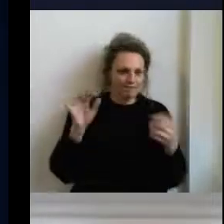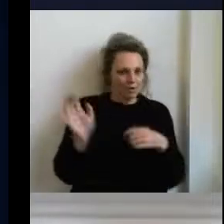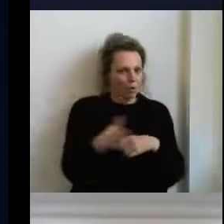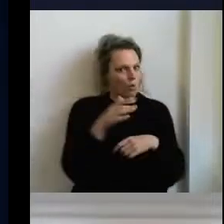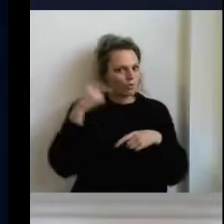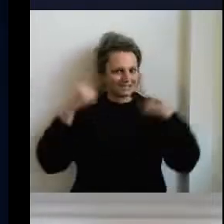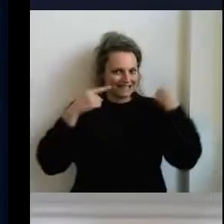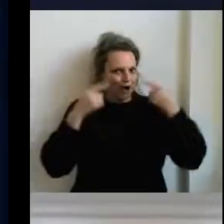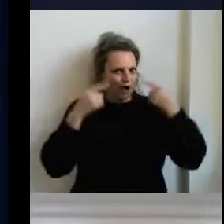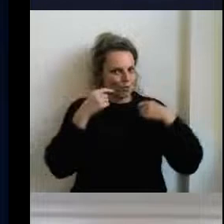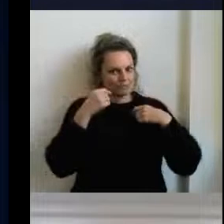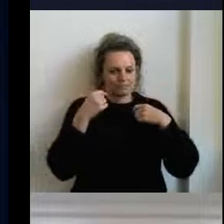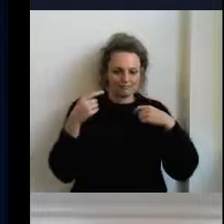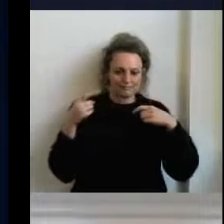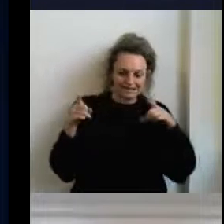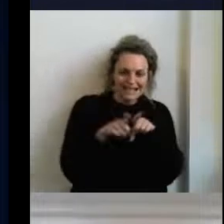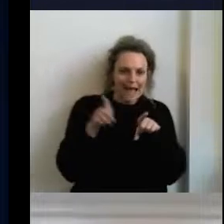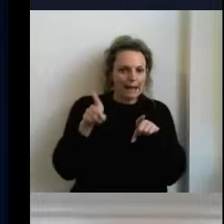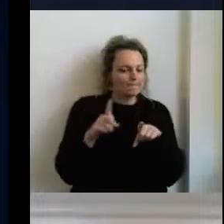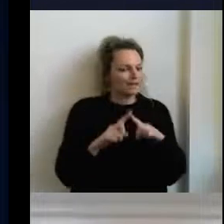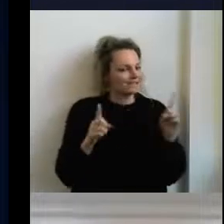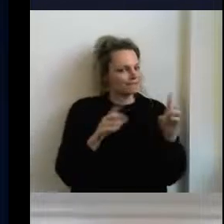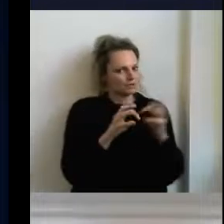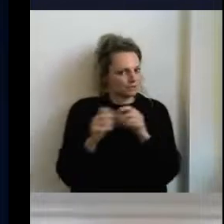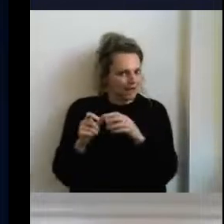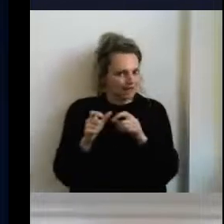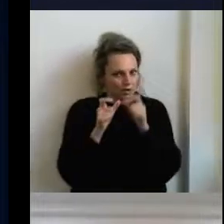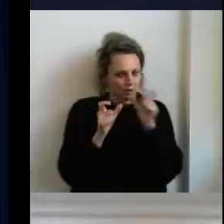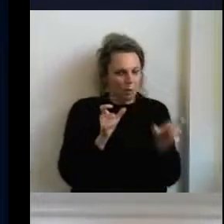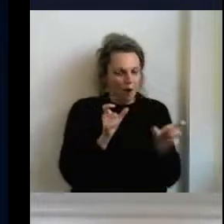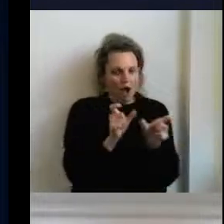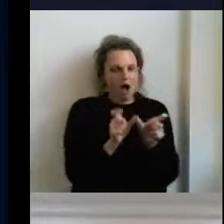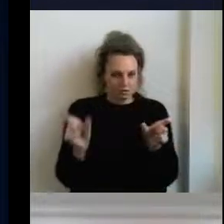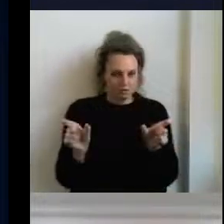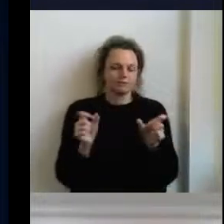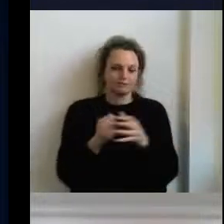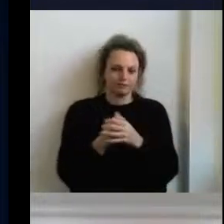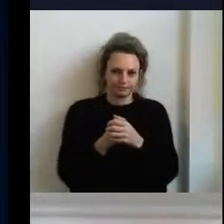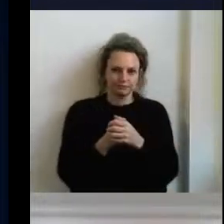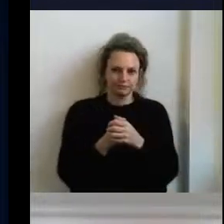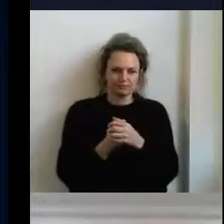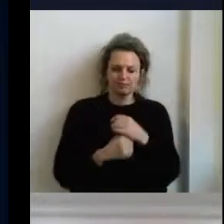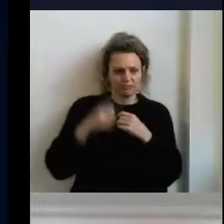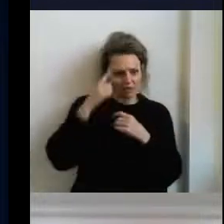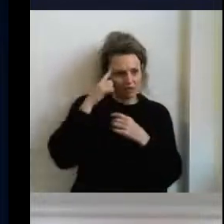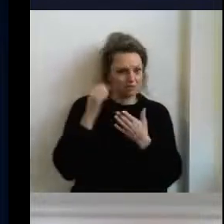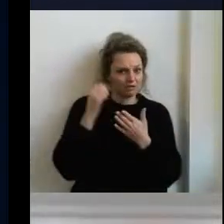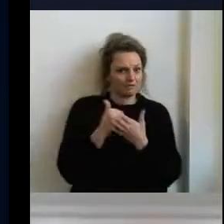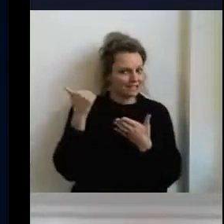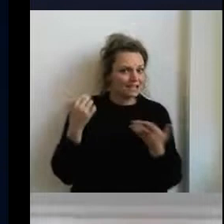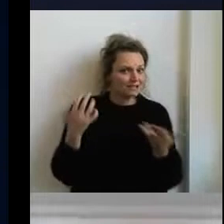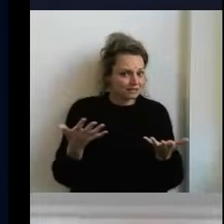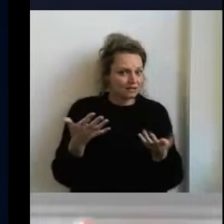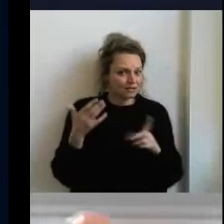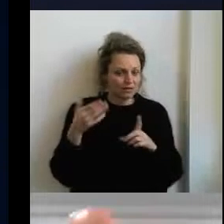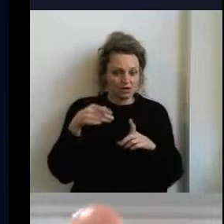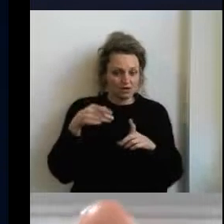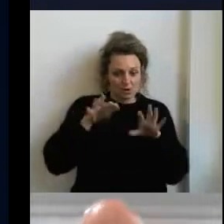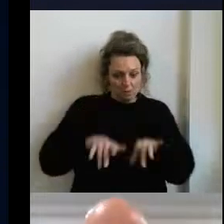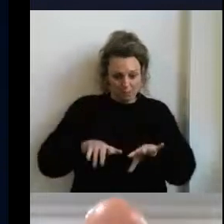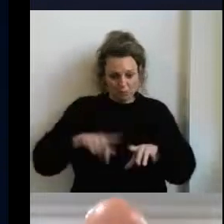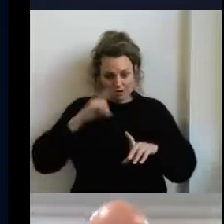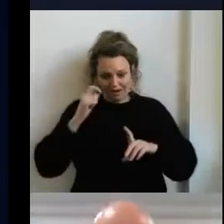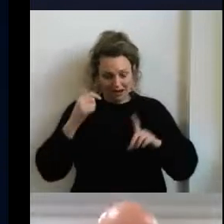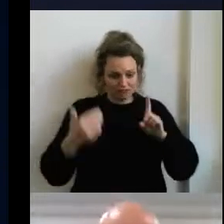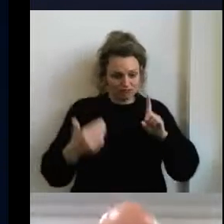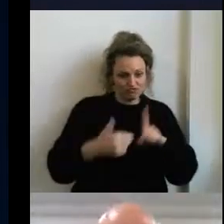same, but they're spelled differently. And you know, I think it's fantastic that it'll just recognize that in terms